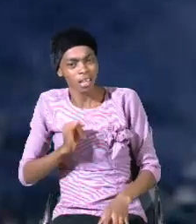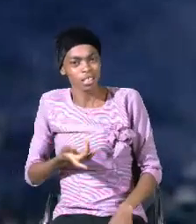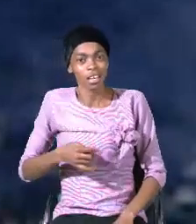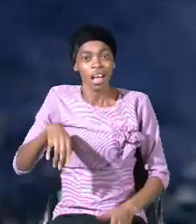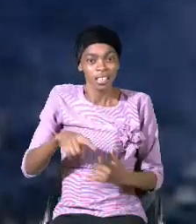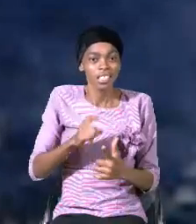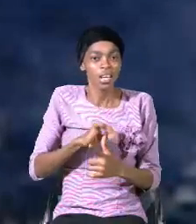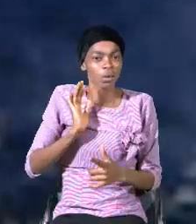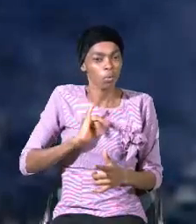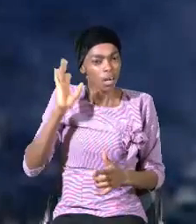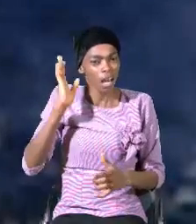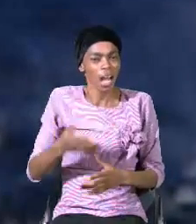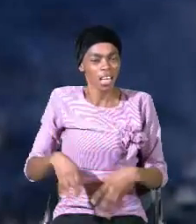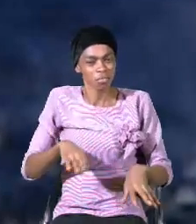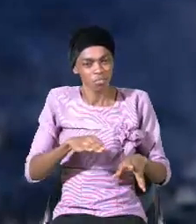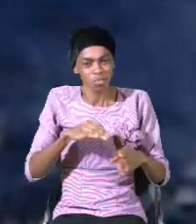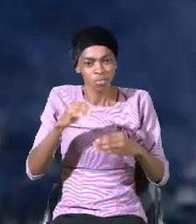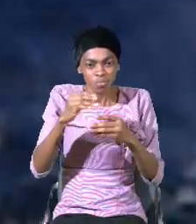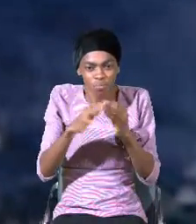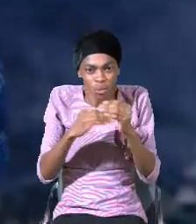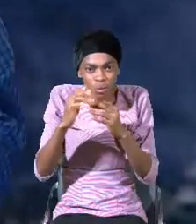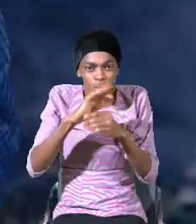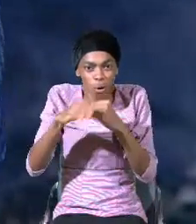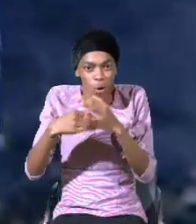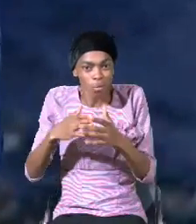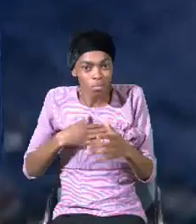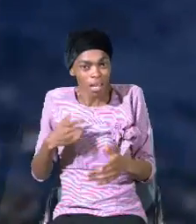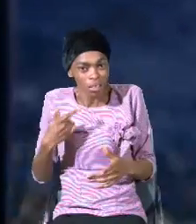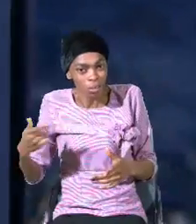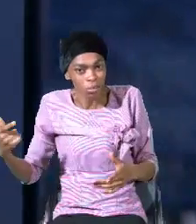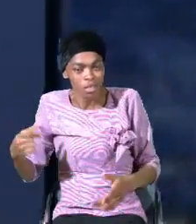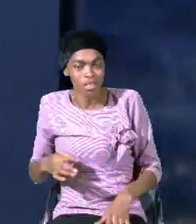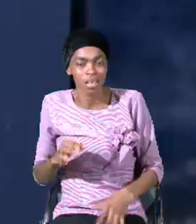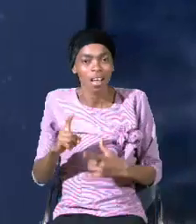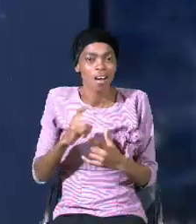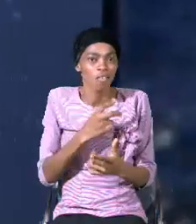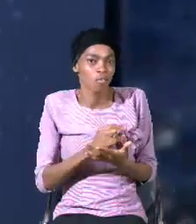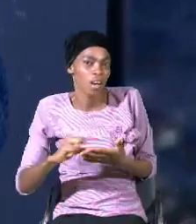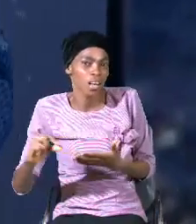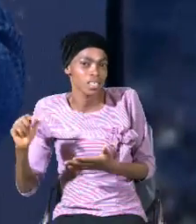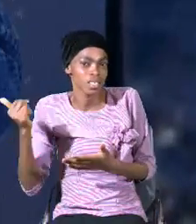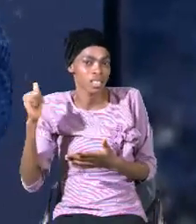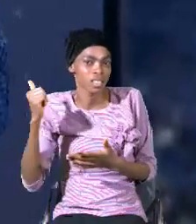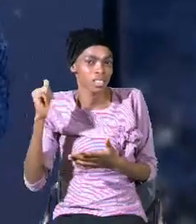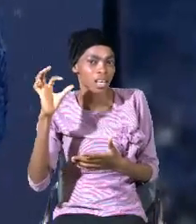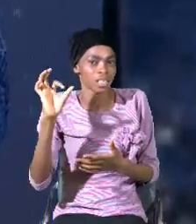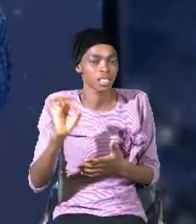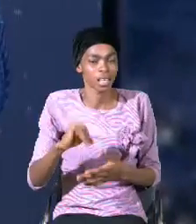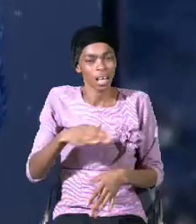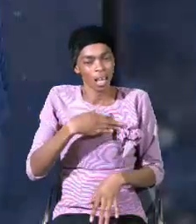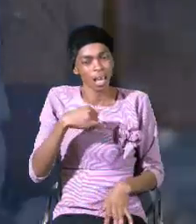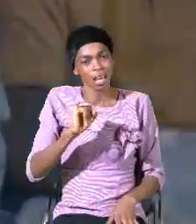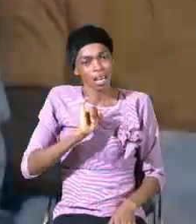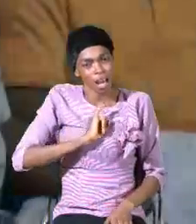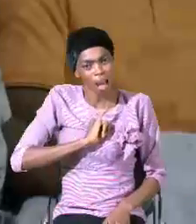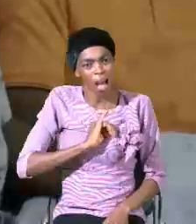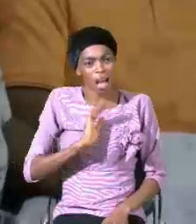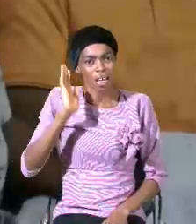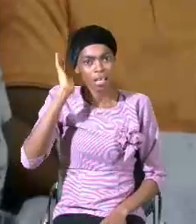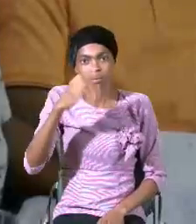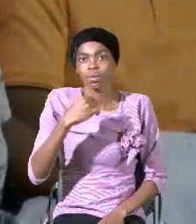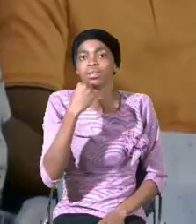bestow all my fruits and my goods. Look at verse 19. And I will